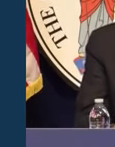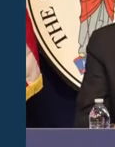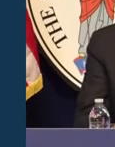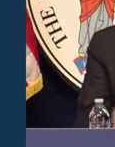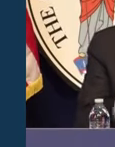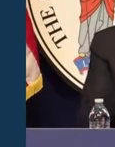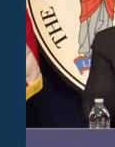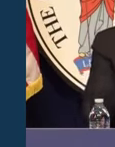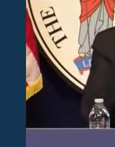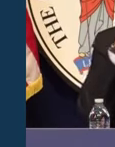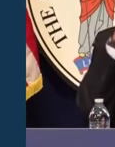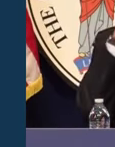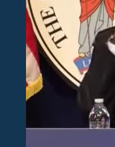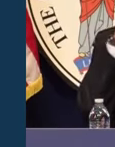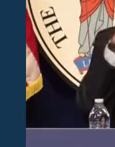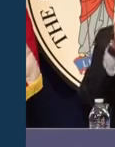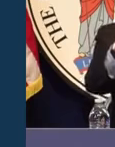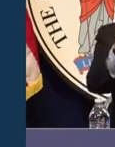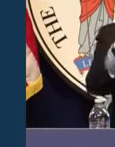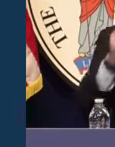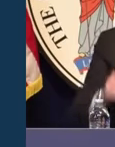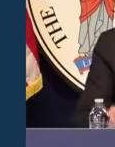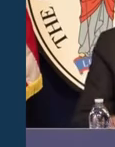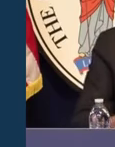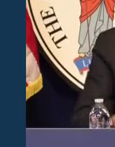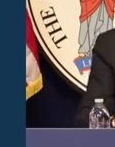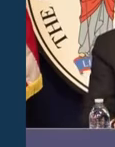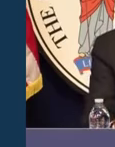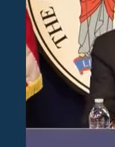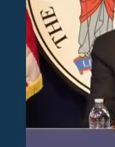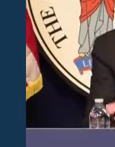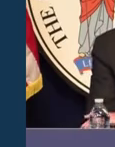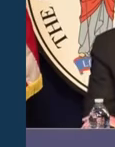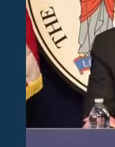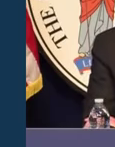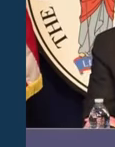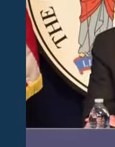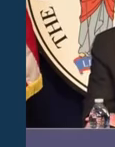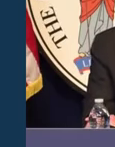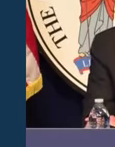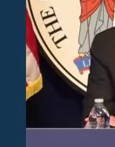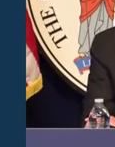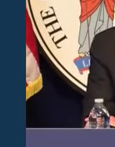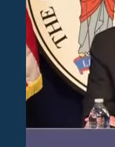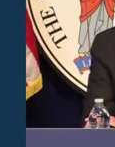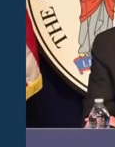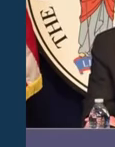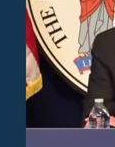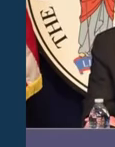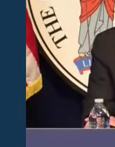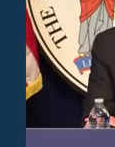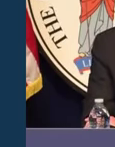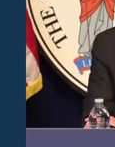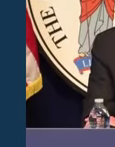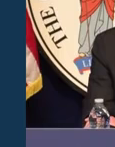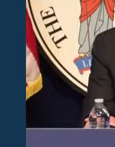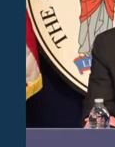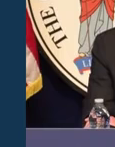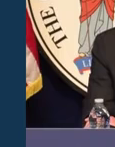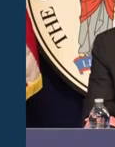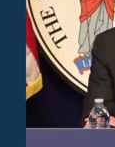Switching gears, yet again, that's the site where you want to go and check out, frankly, a whole range